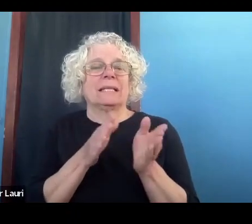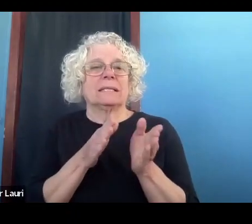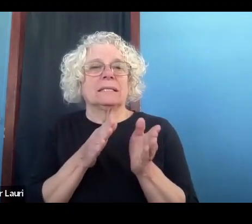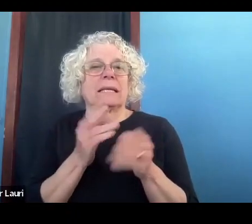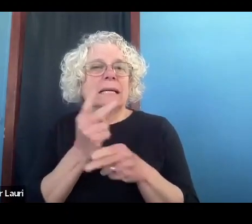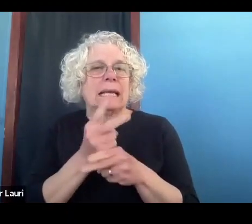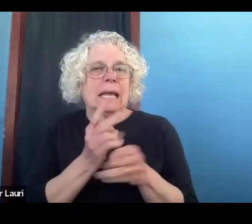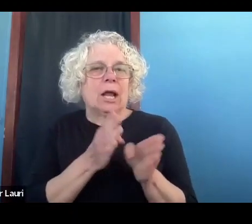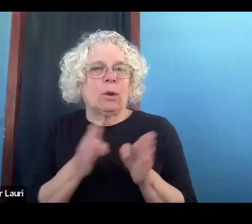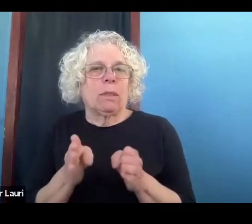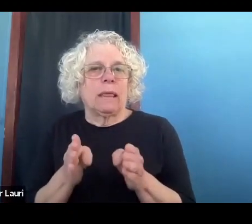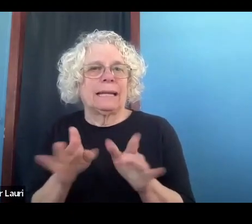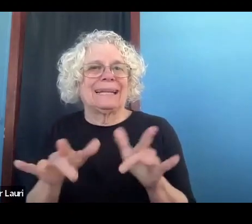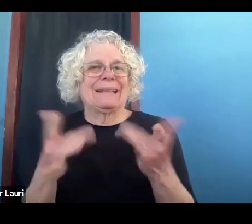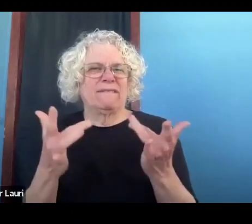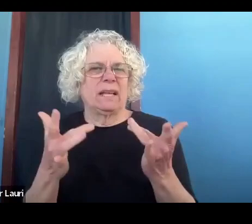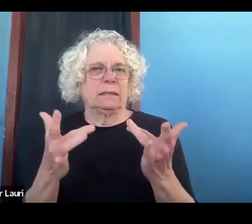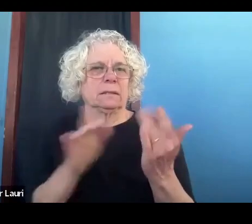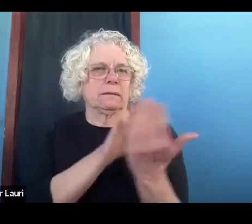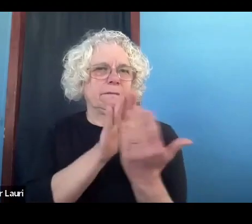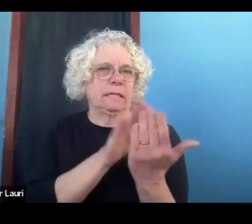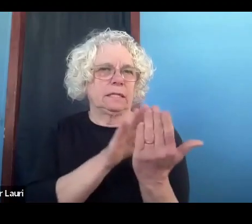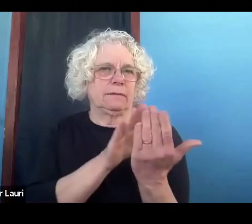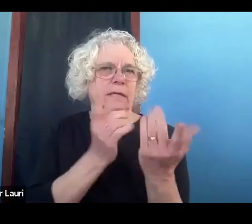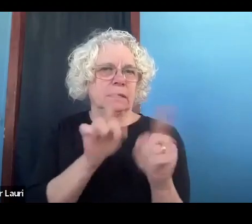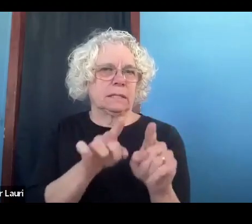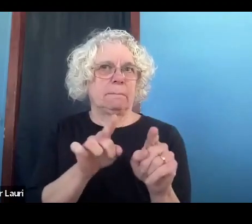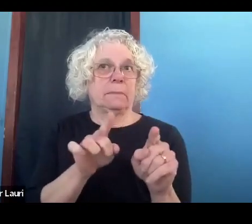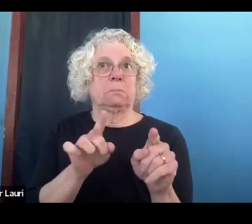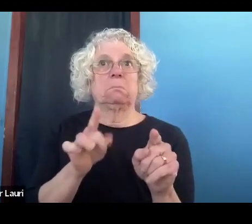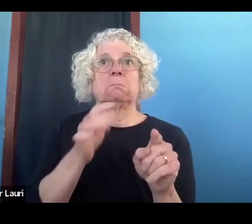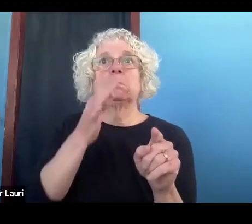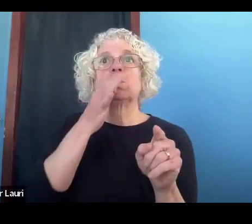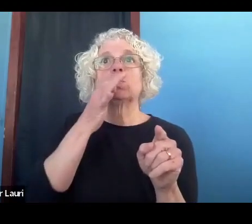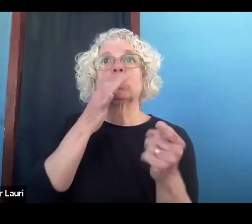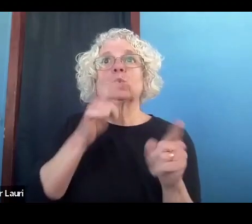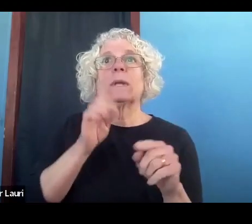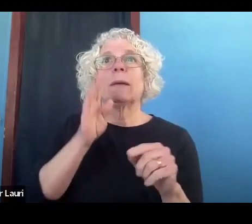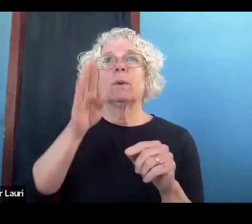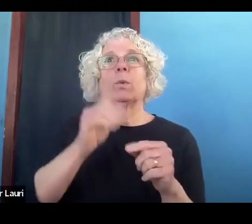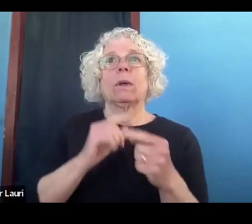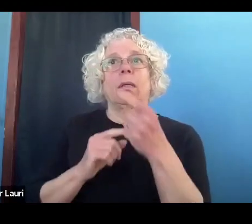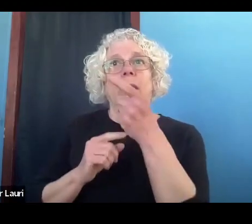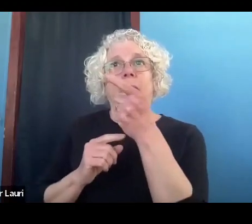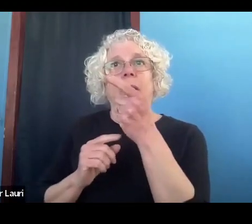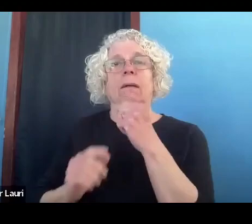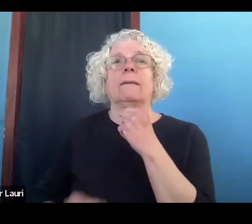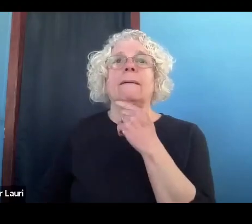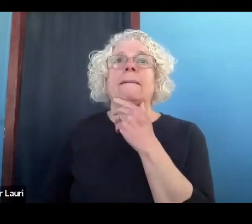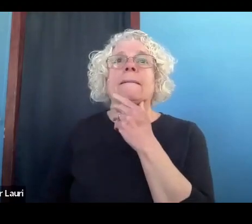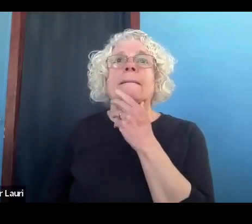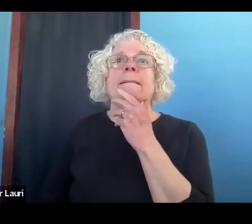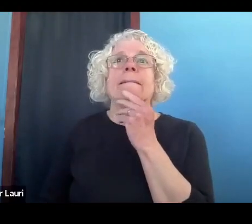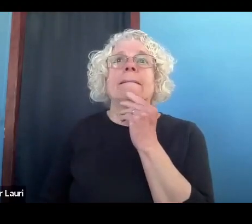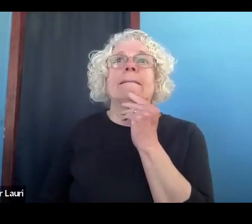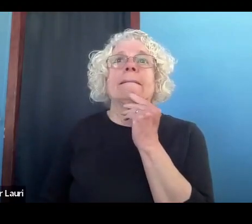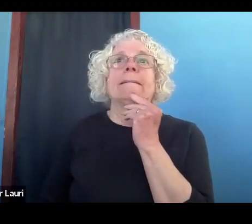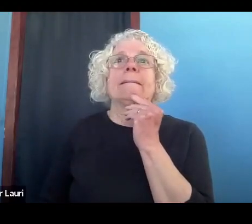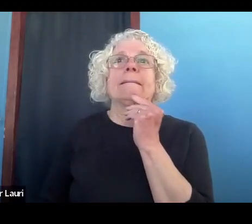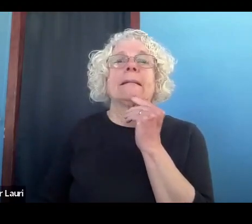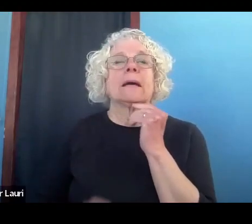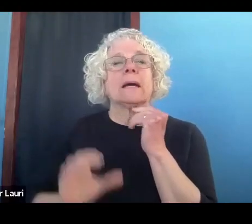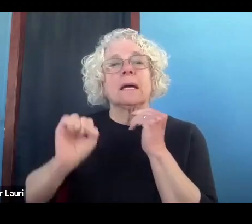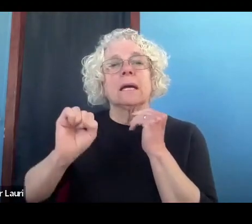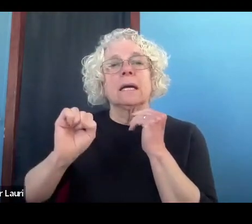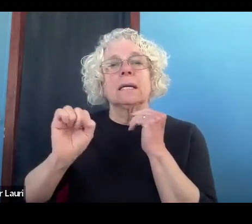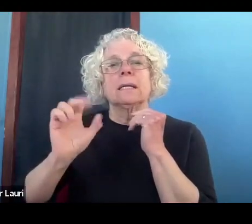So these are a couple of events that we do have coming up. I know that up in the